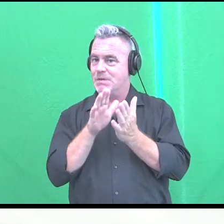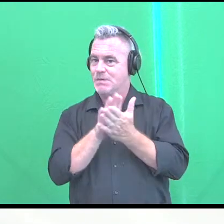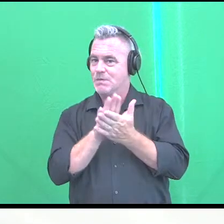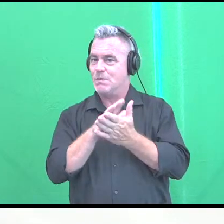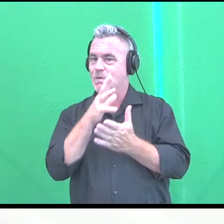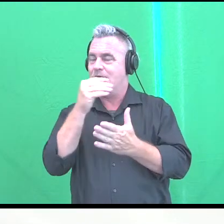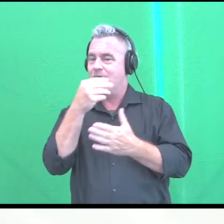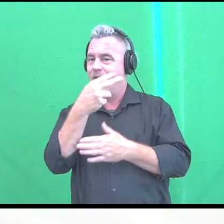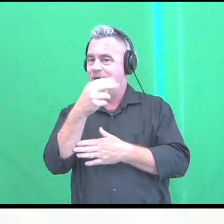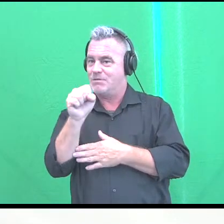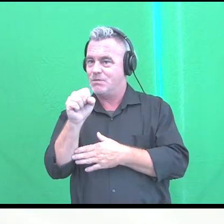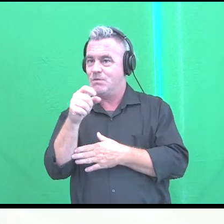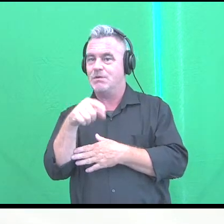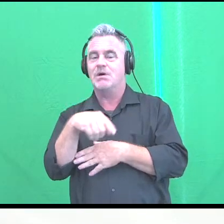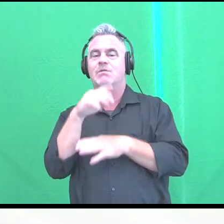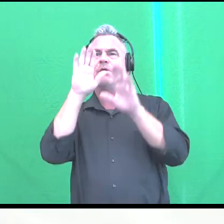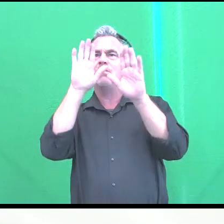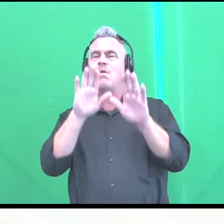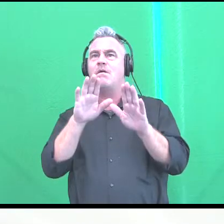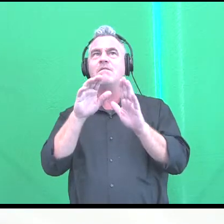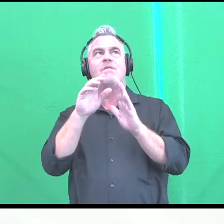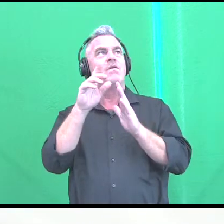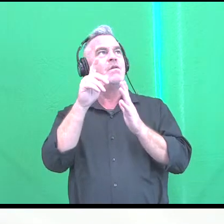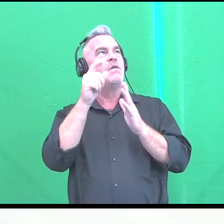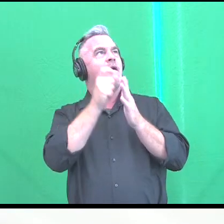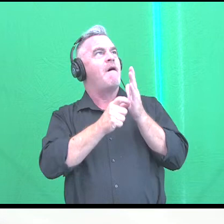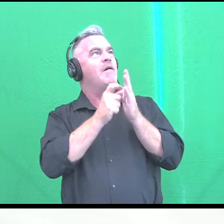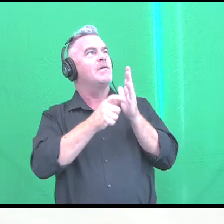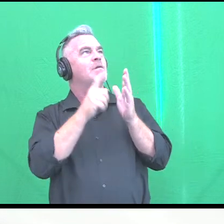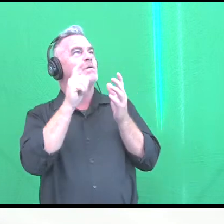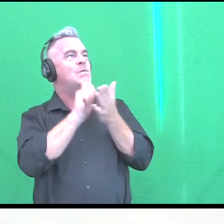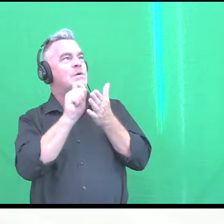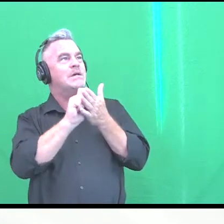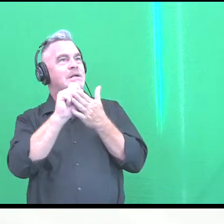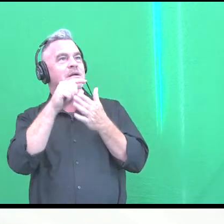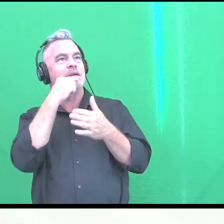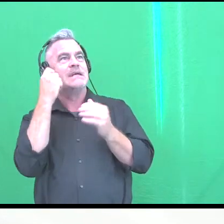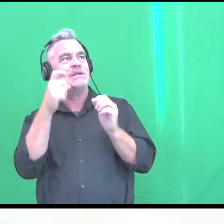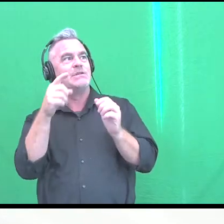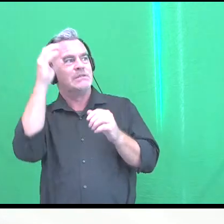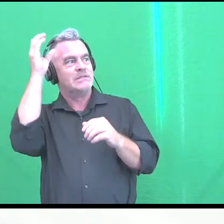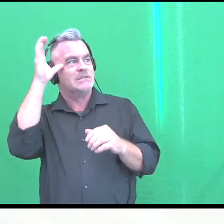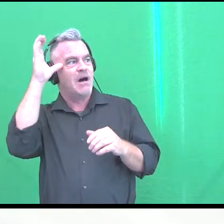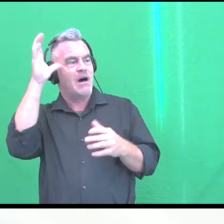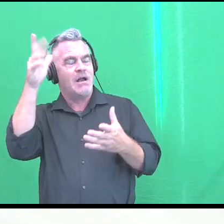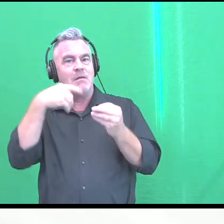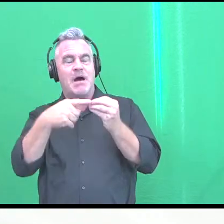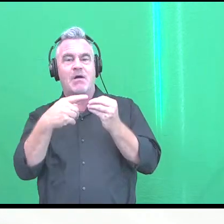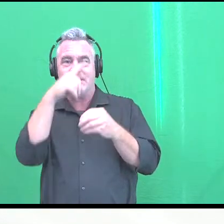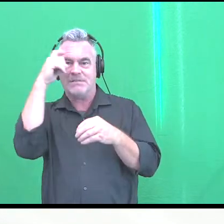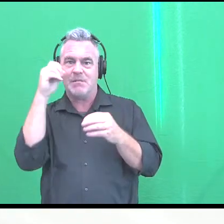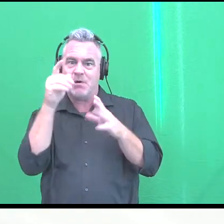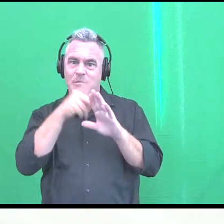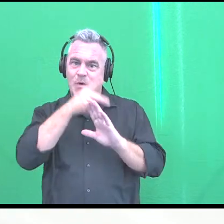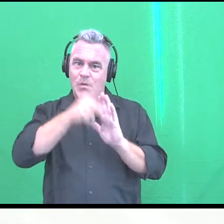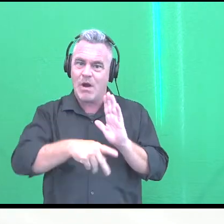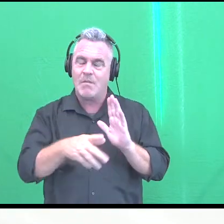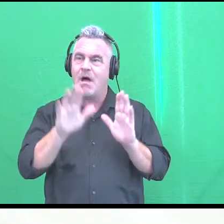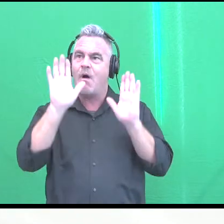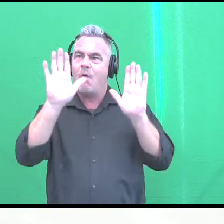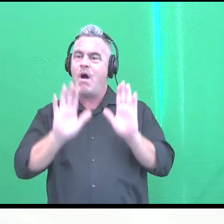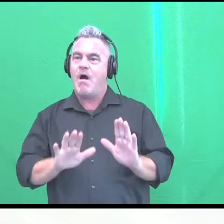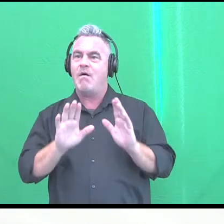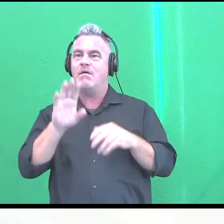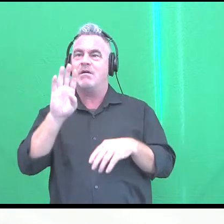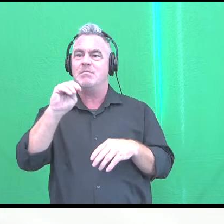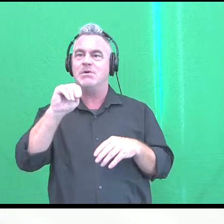schools. There was a wonderful article last week in the Desert Sun about some of the great summer programs that the MTU,